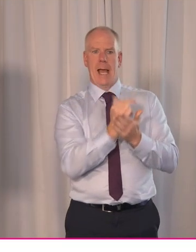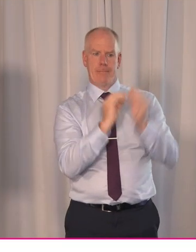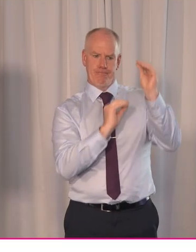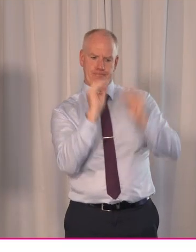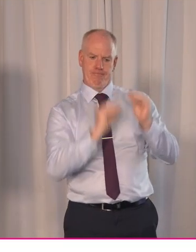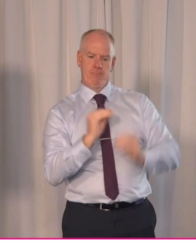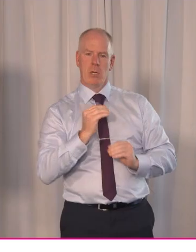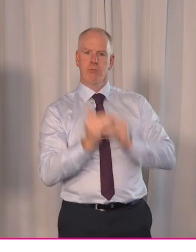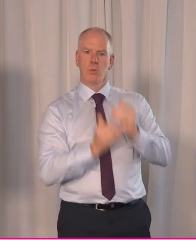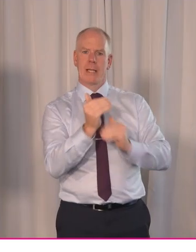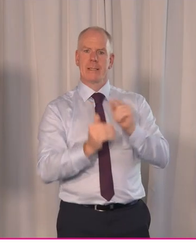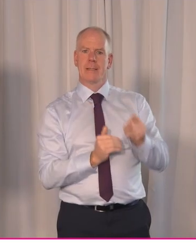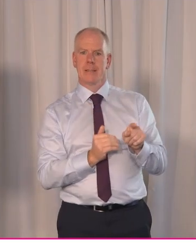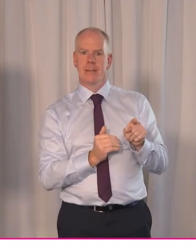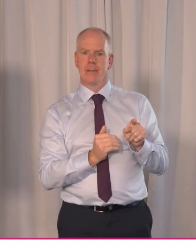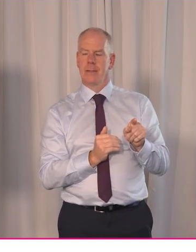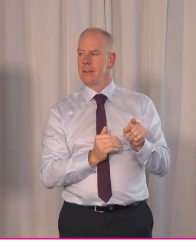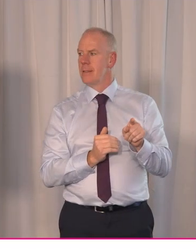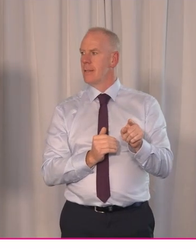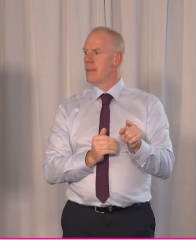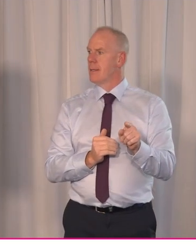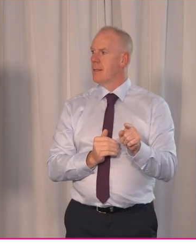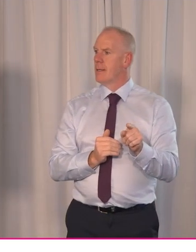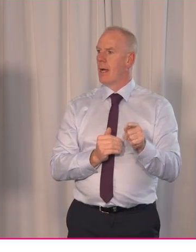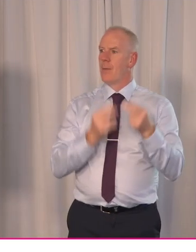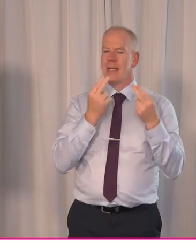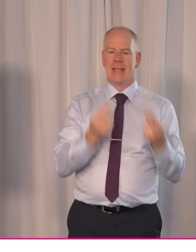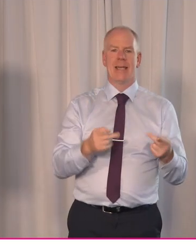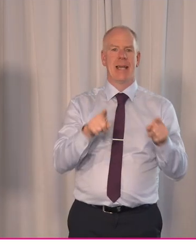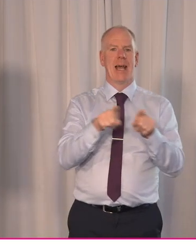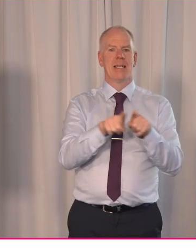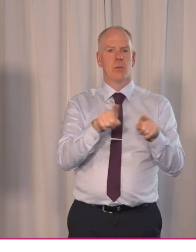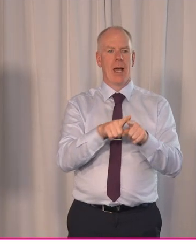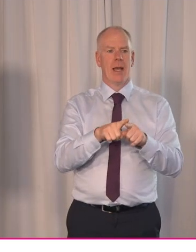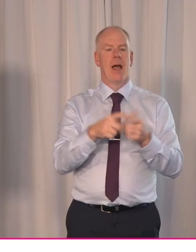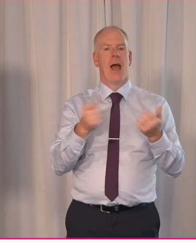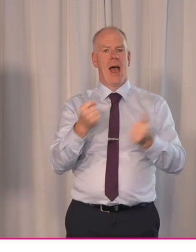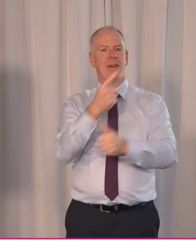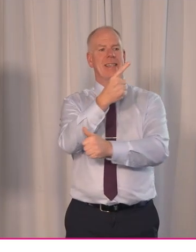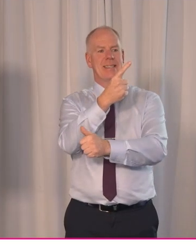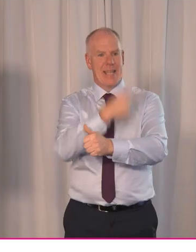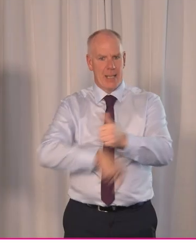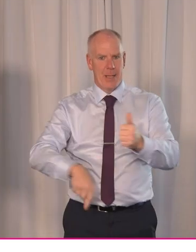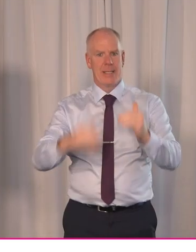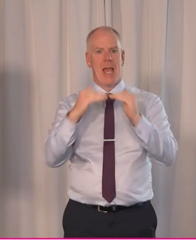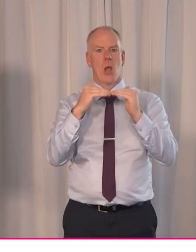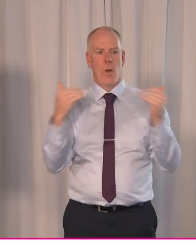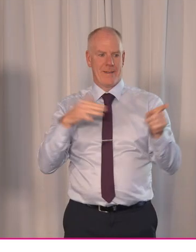And also they need to be disability quality informed. So they